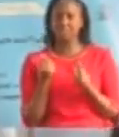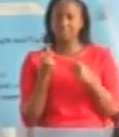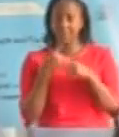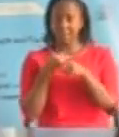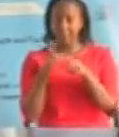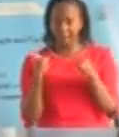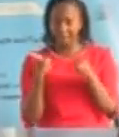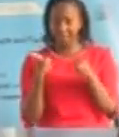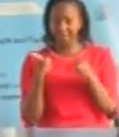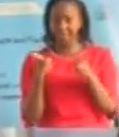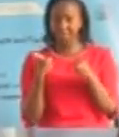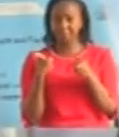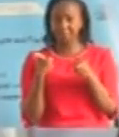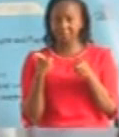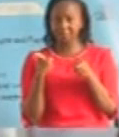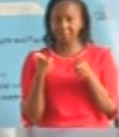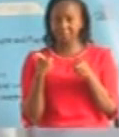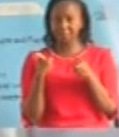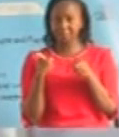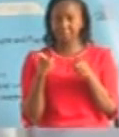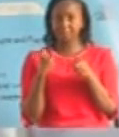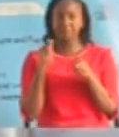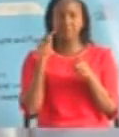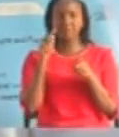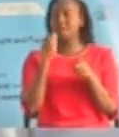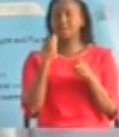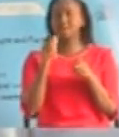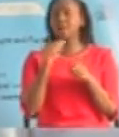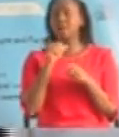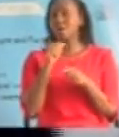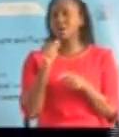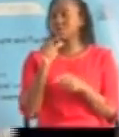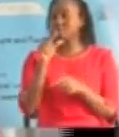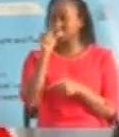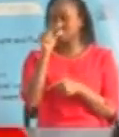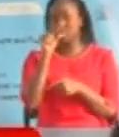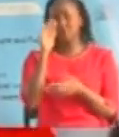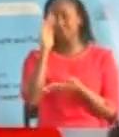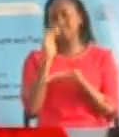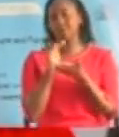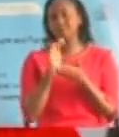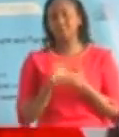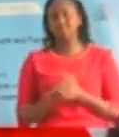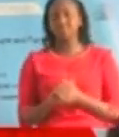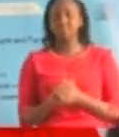That is not a small reduction.